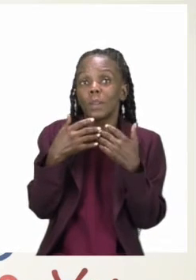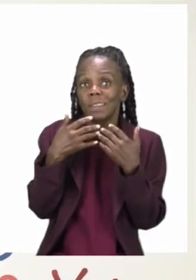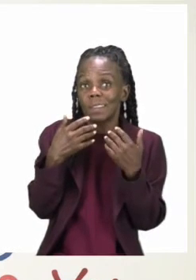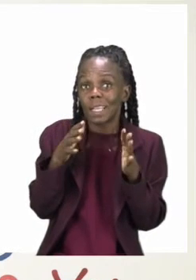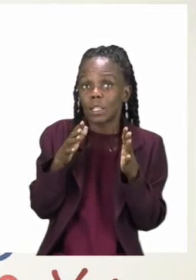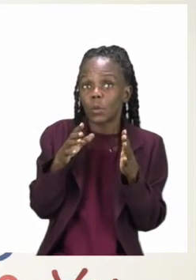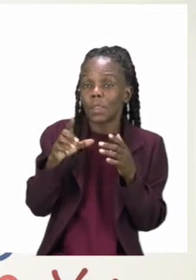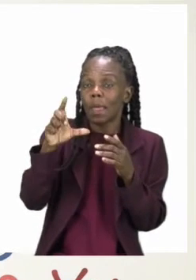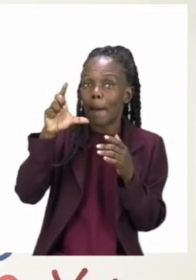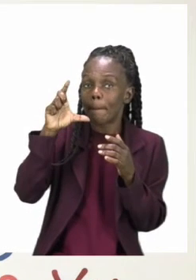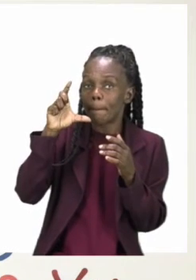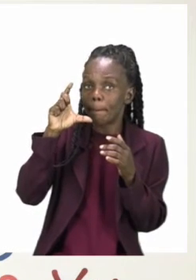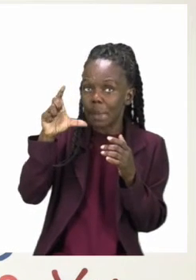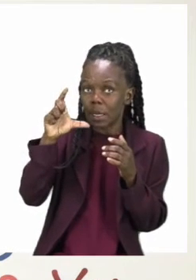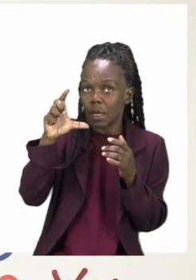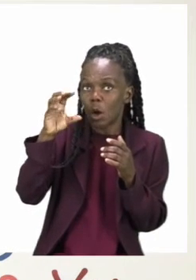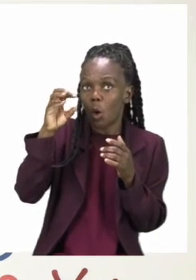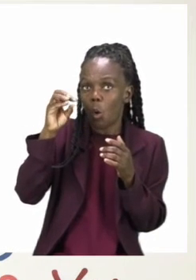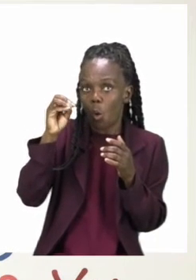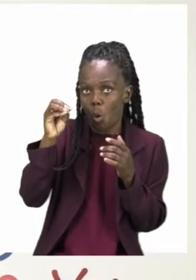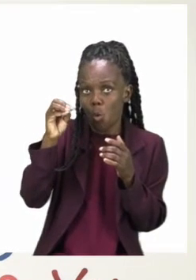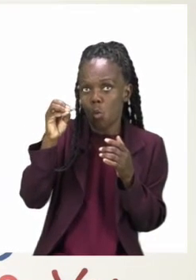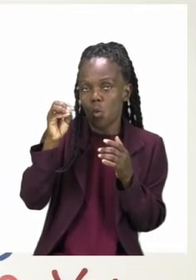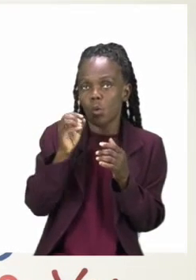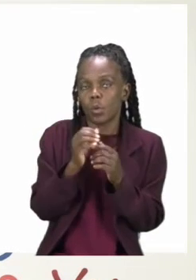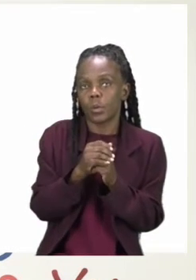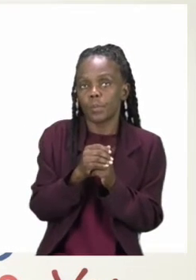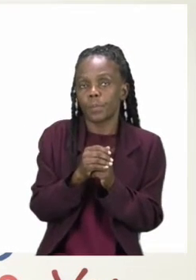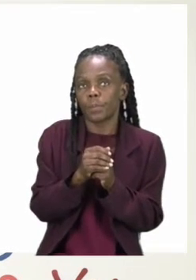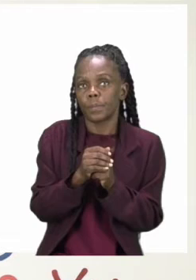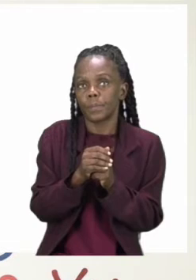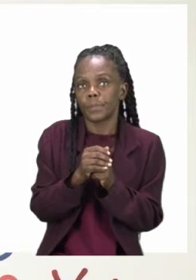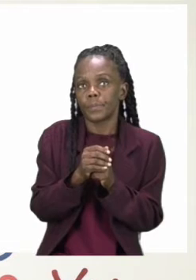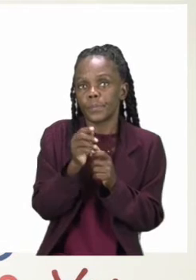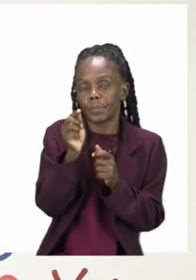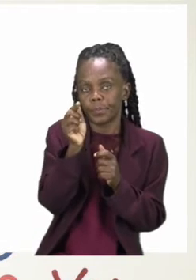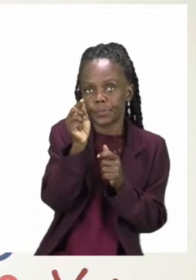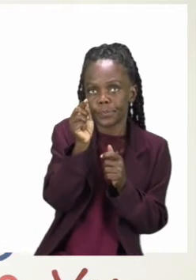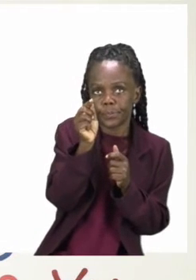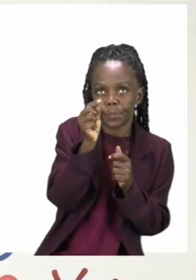line and finishes at the top line. Let's go.